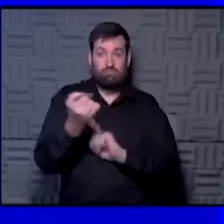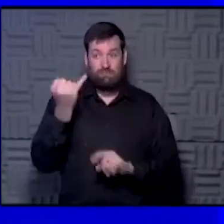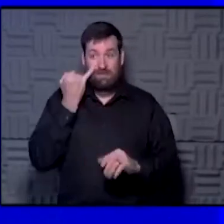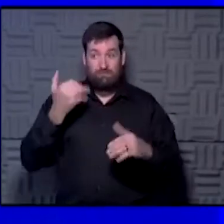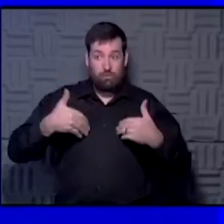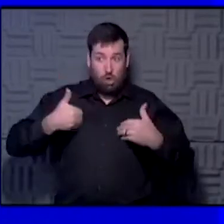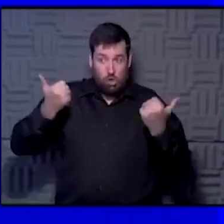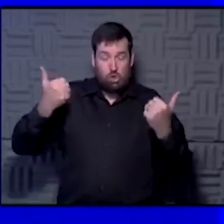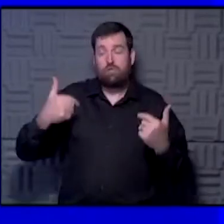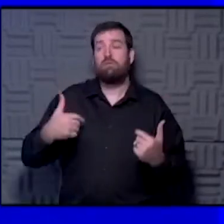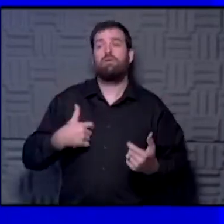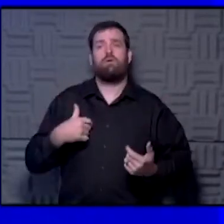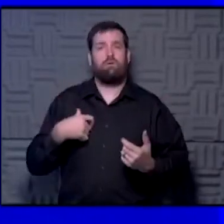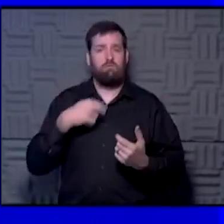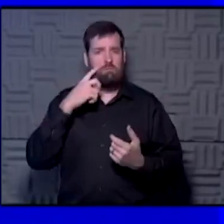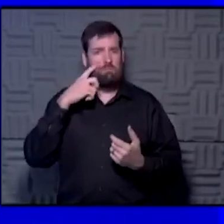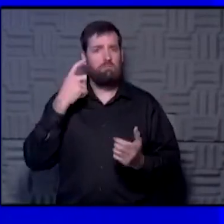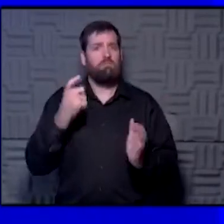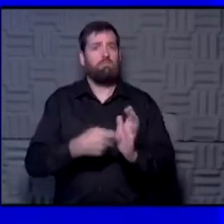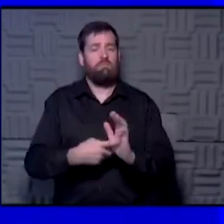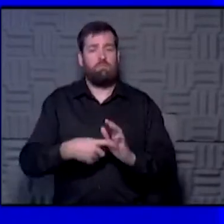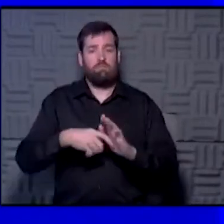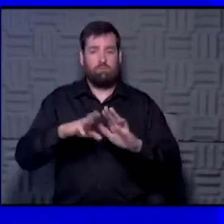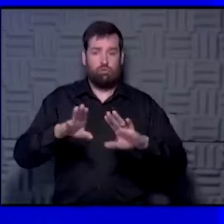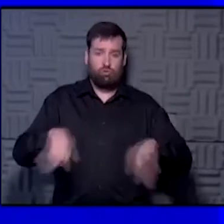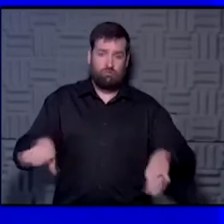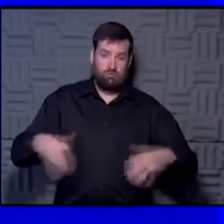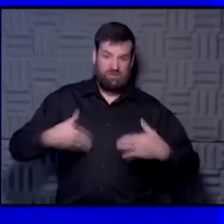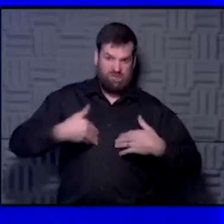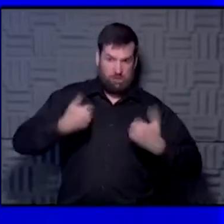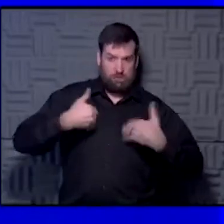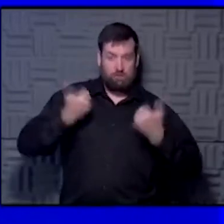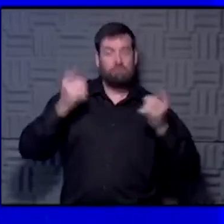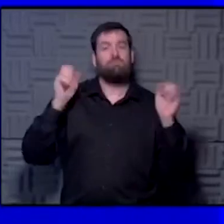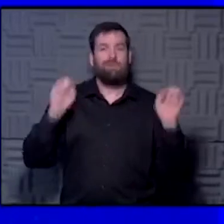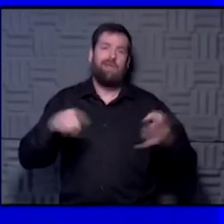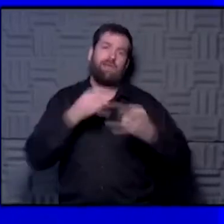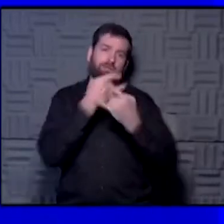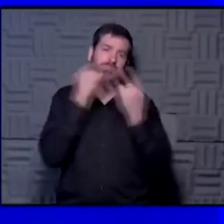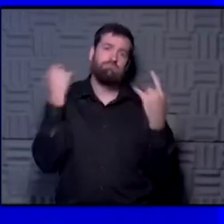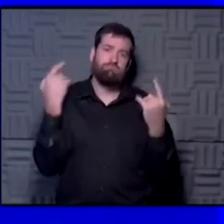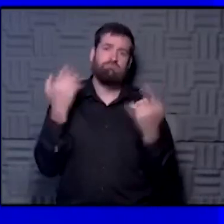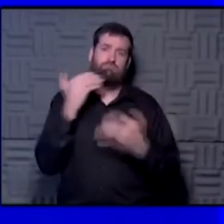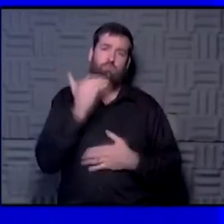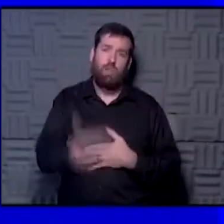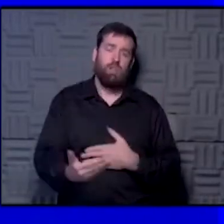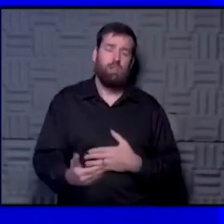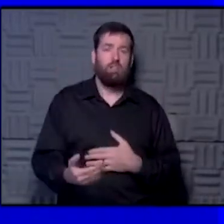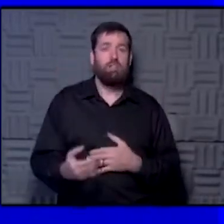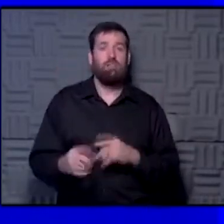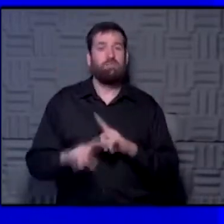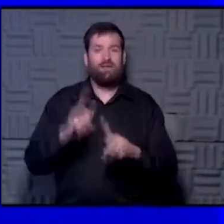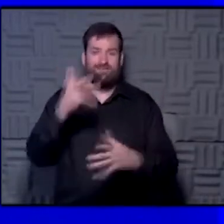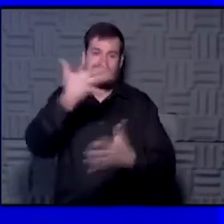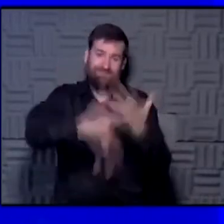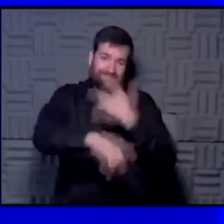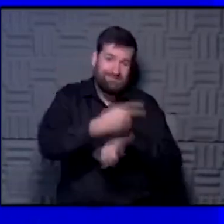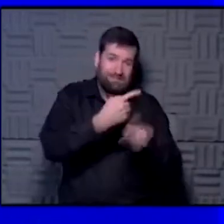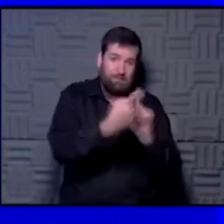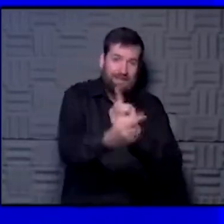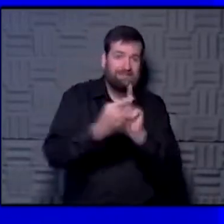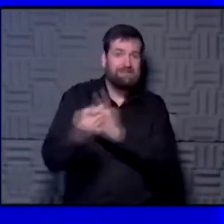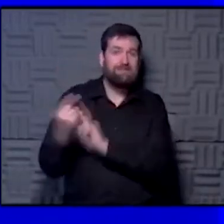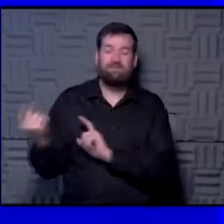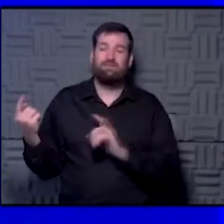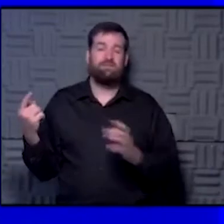although what I've seen is that younger children are really being able to wear the mask pretty well. But certainly the spacing and things of